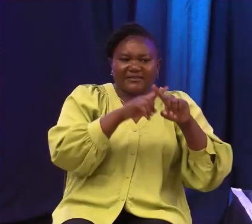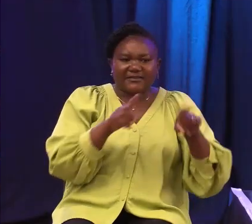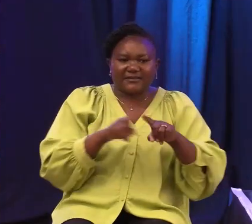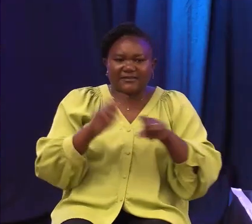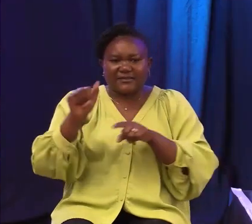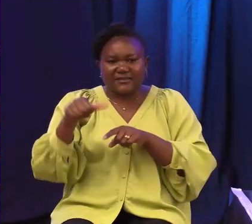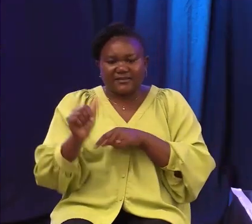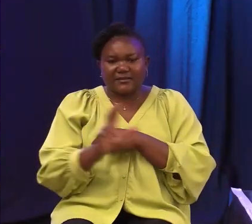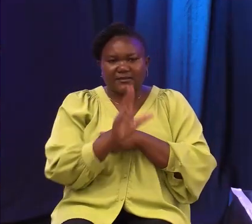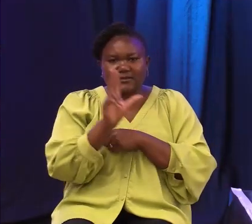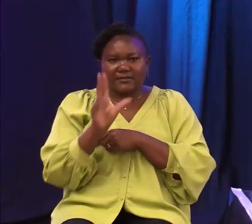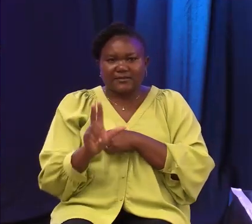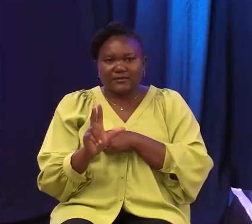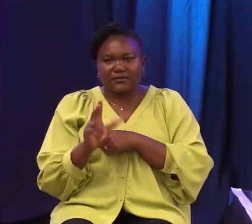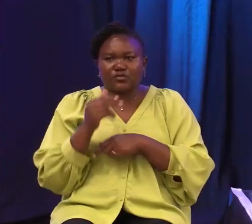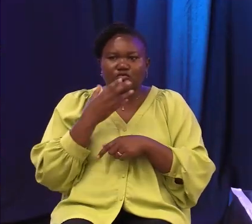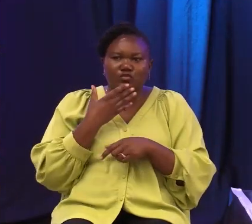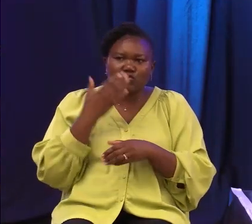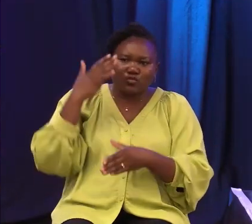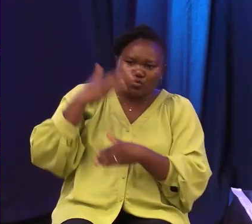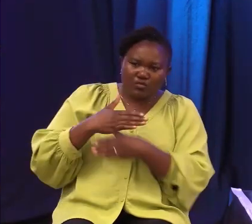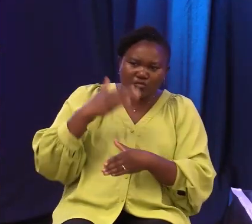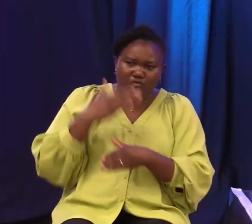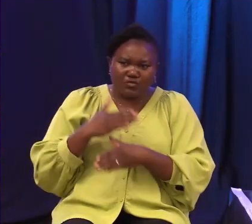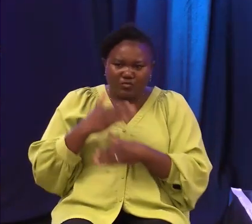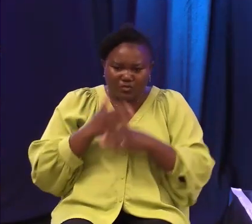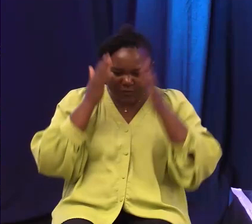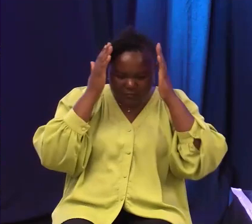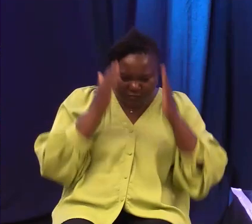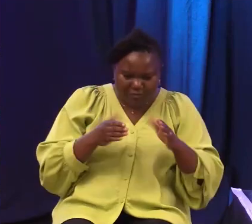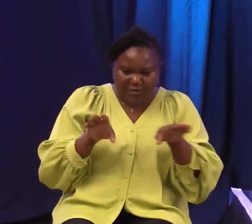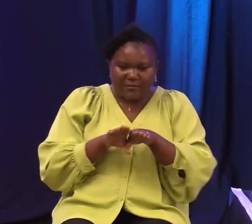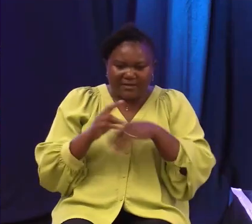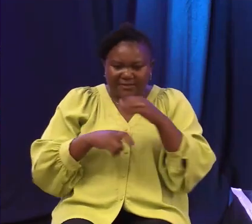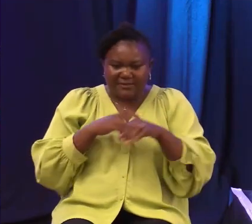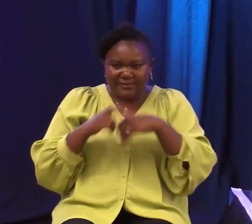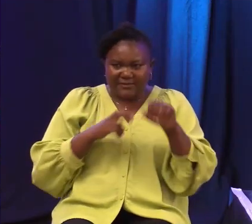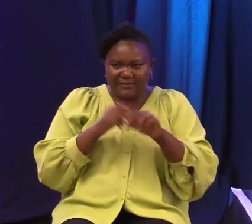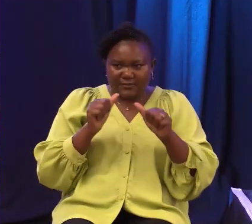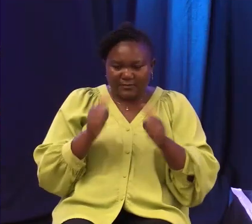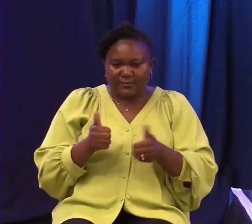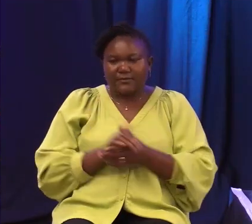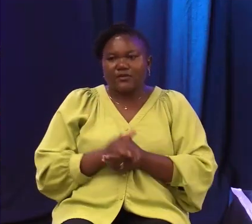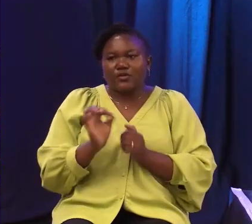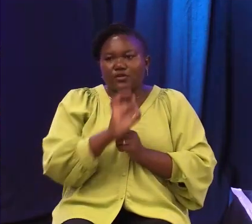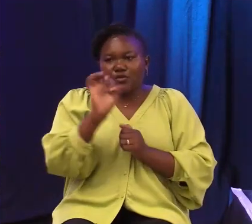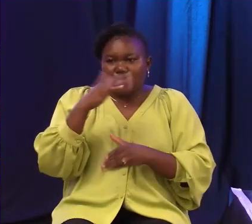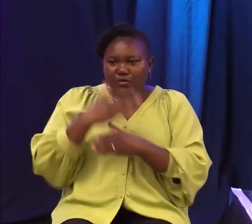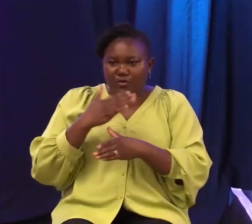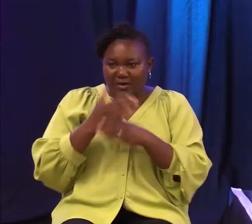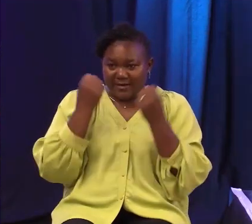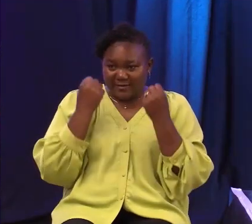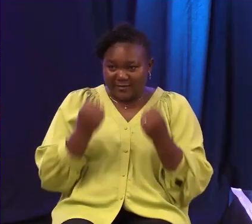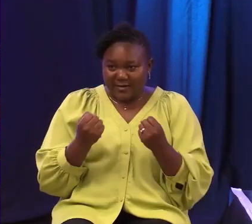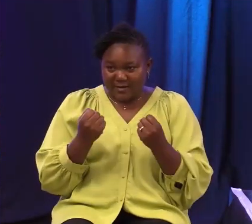other colleagues who worked really, really hard to make this event possible today. Your hard work